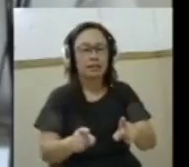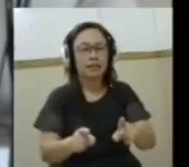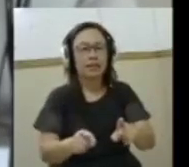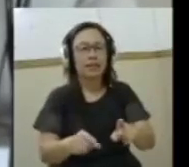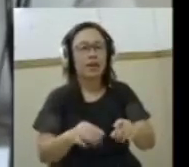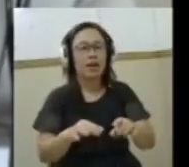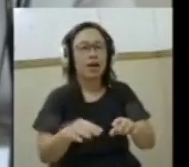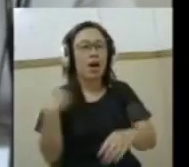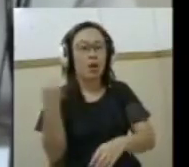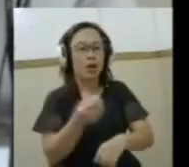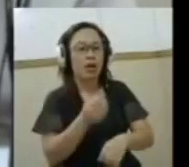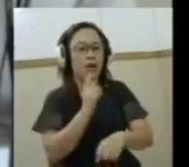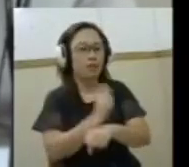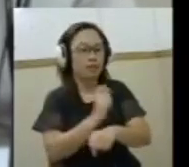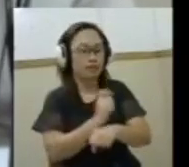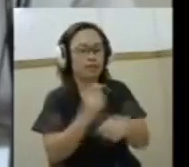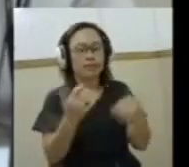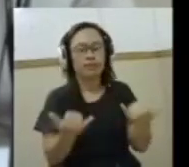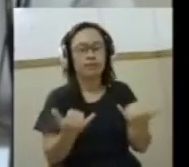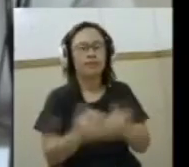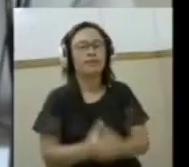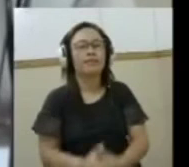match tasks.